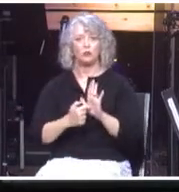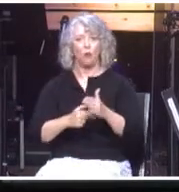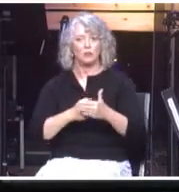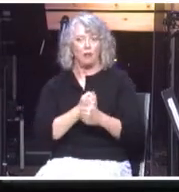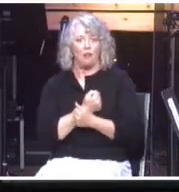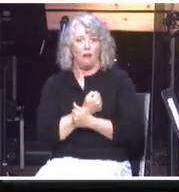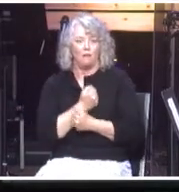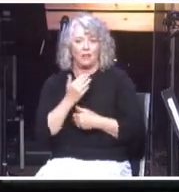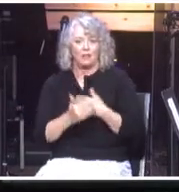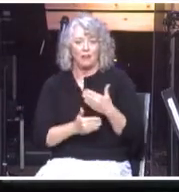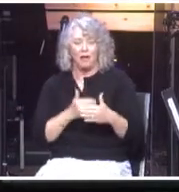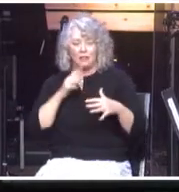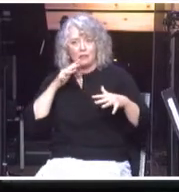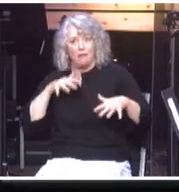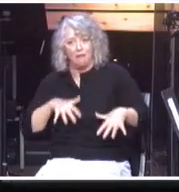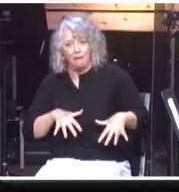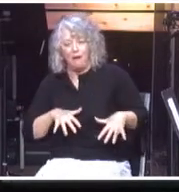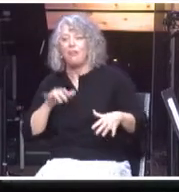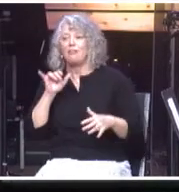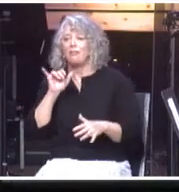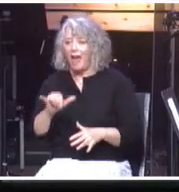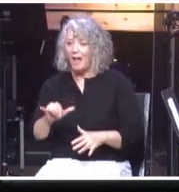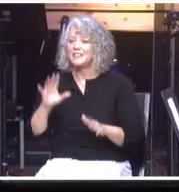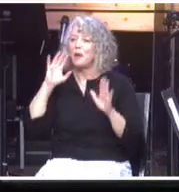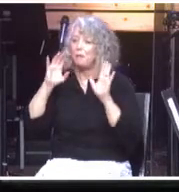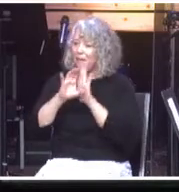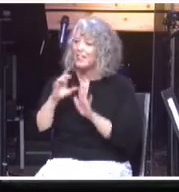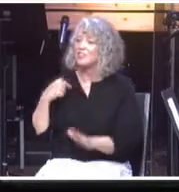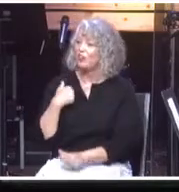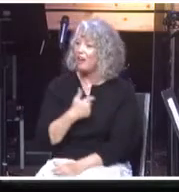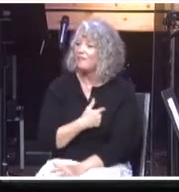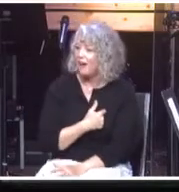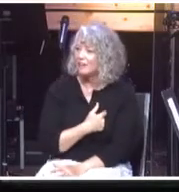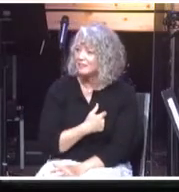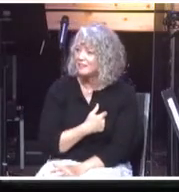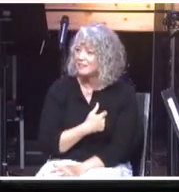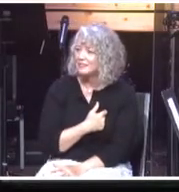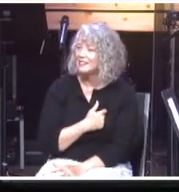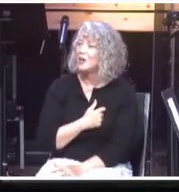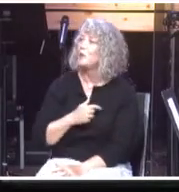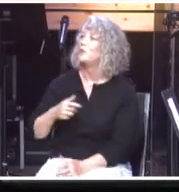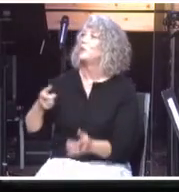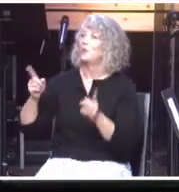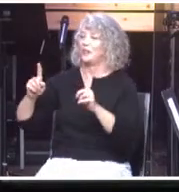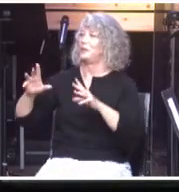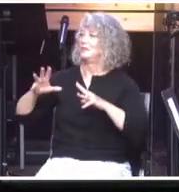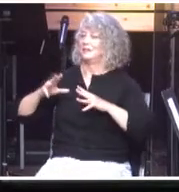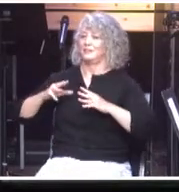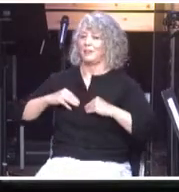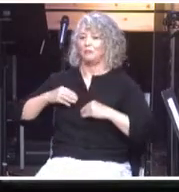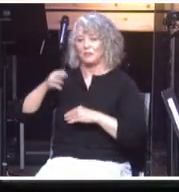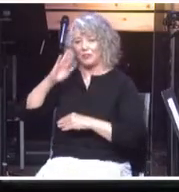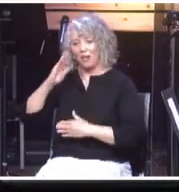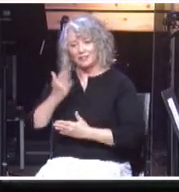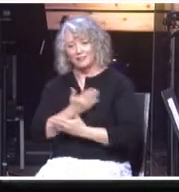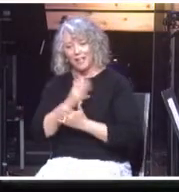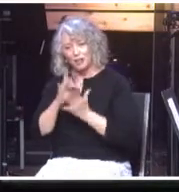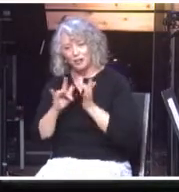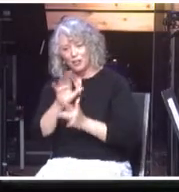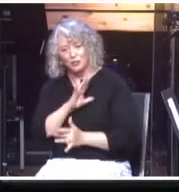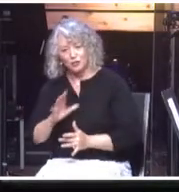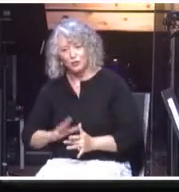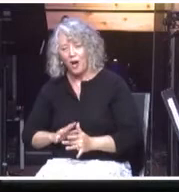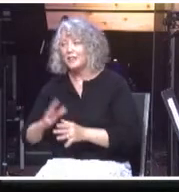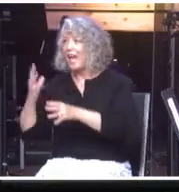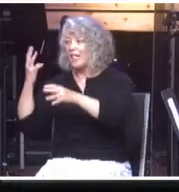It's just a tremendous picture of what happens to us when we come to God's Son, Jesus Christ, and place our